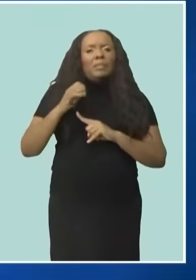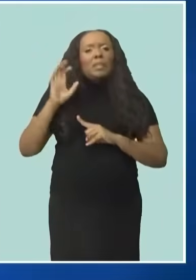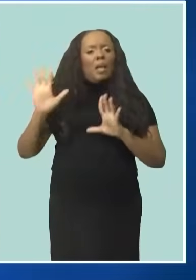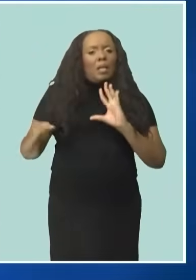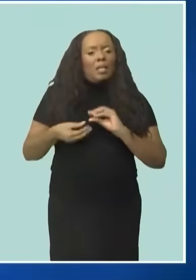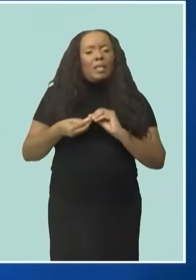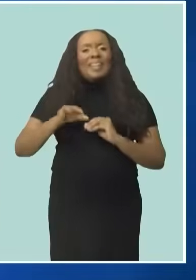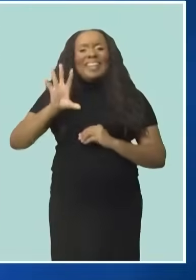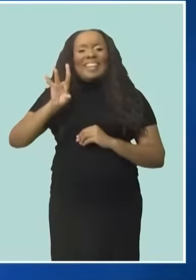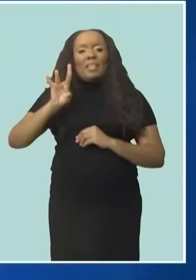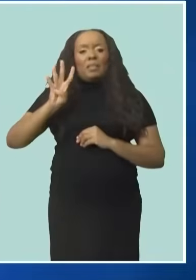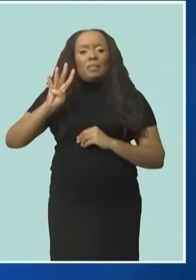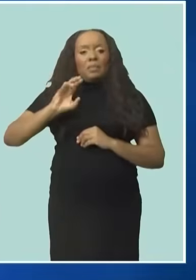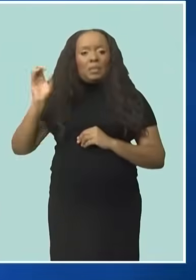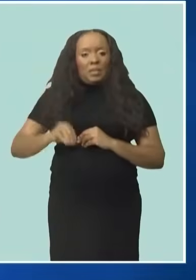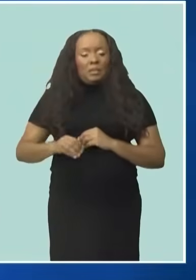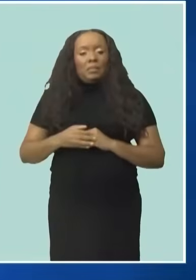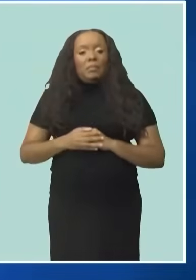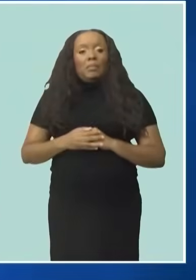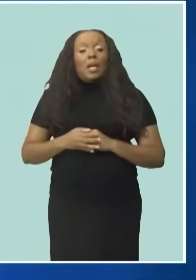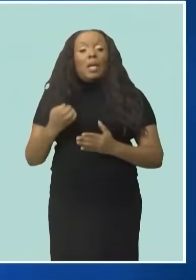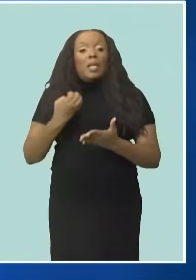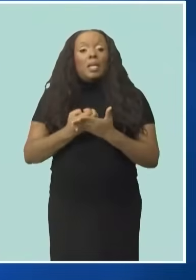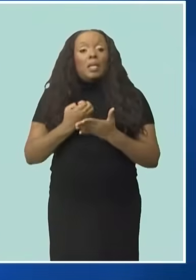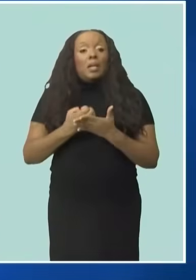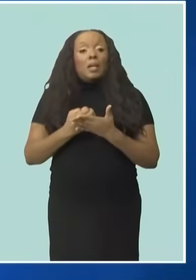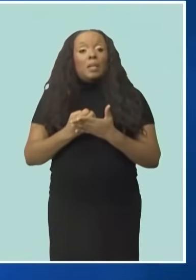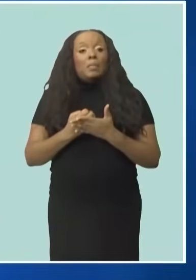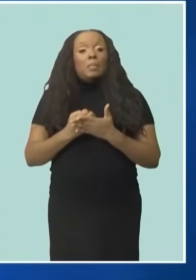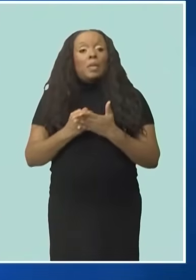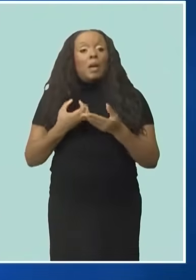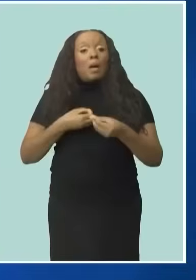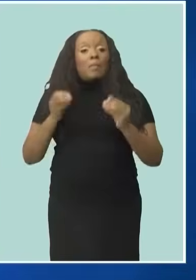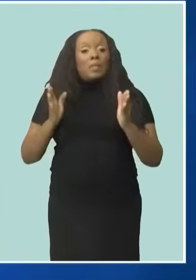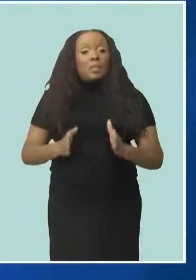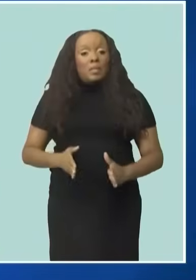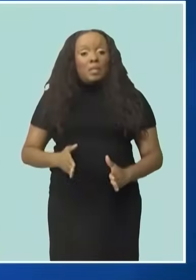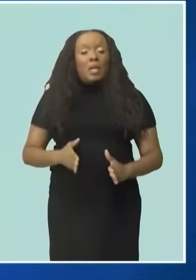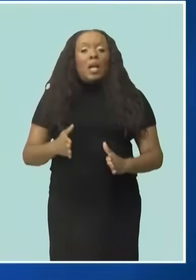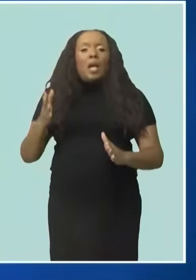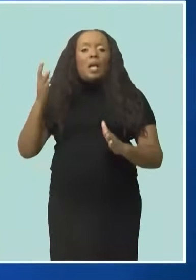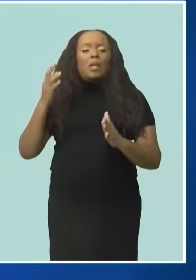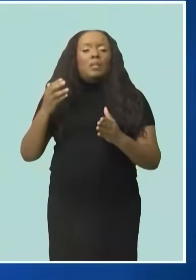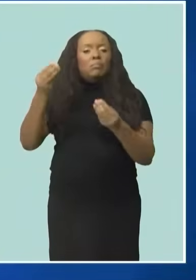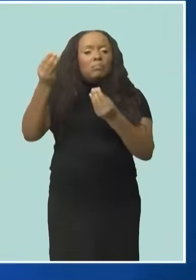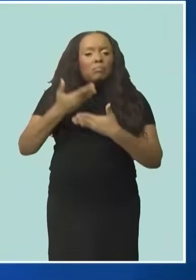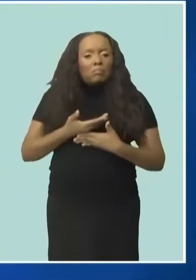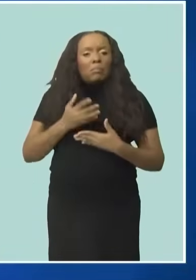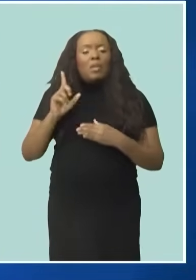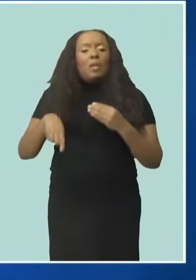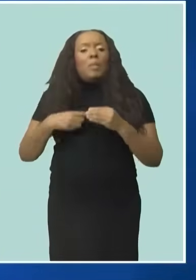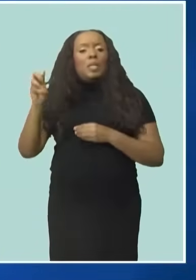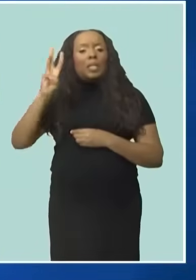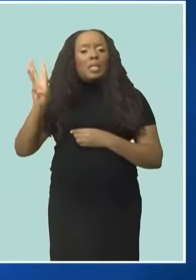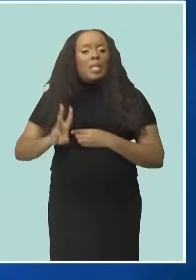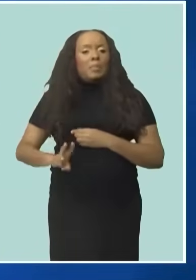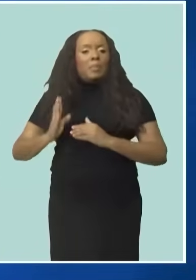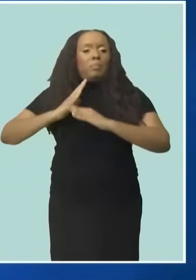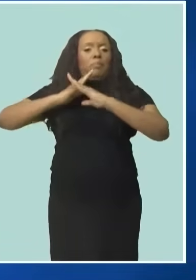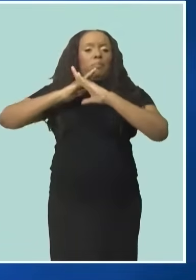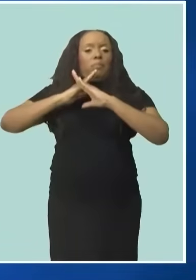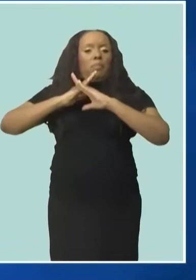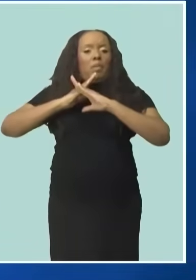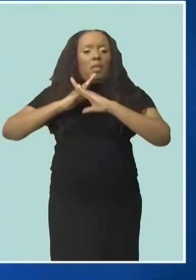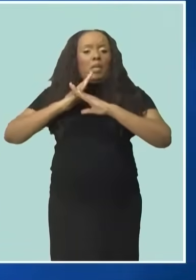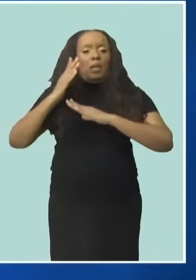Economic Affairs Officer at ECLAC, Dr. Omar Bello, gave an insight into the report at the Climate Resilient Recovery in